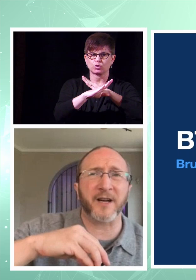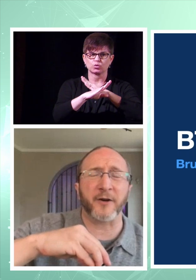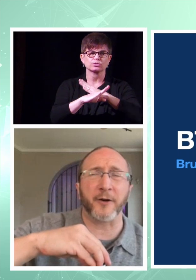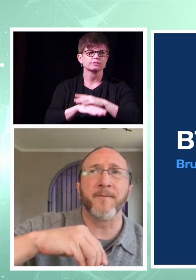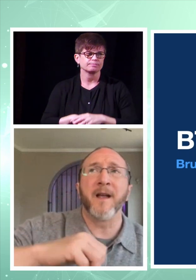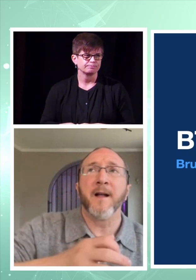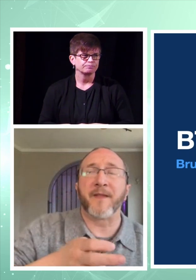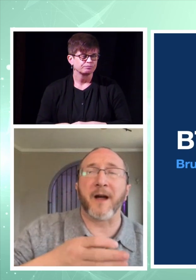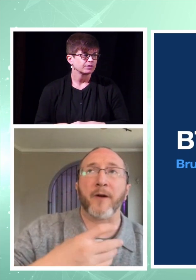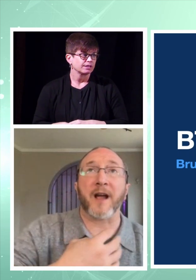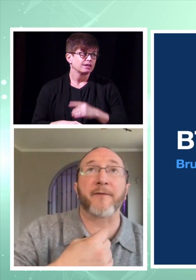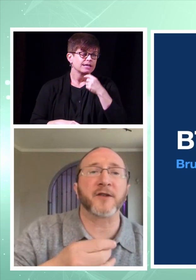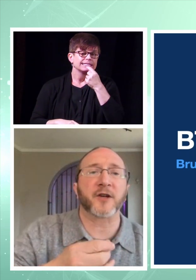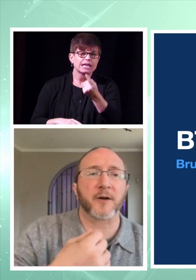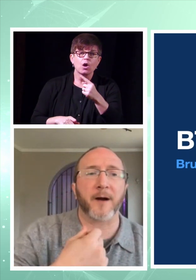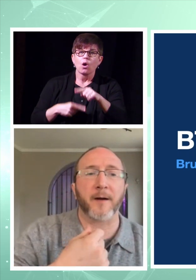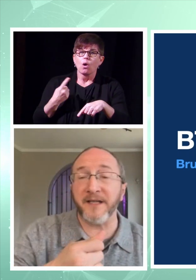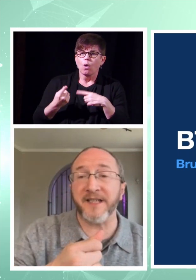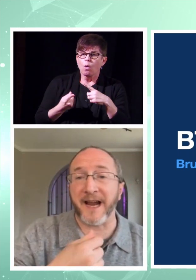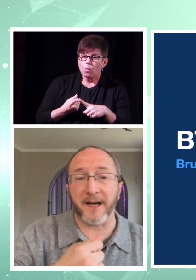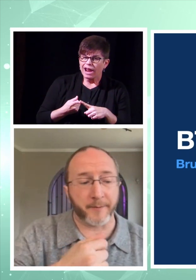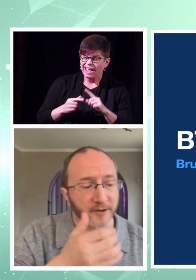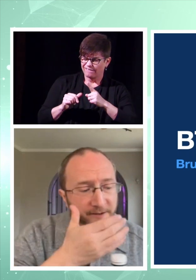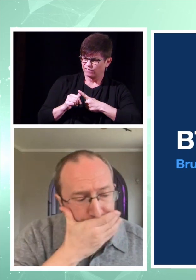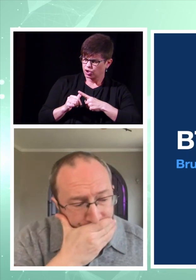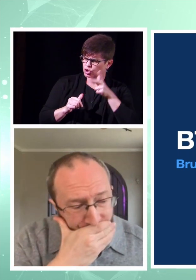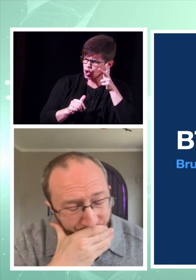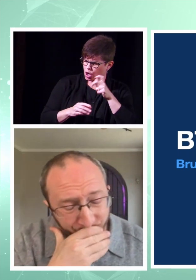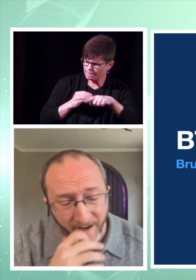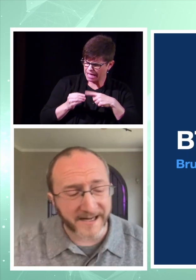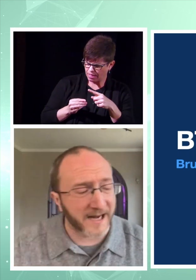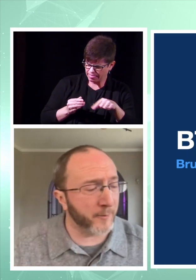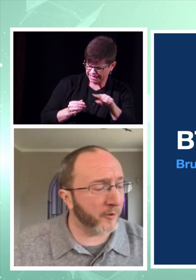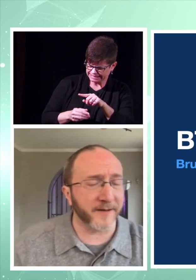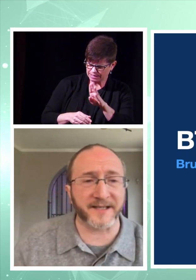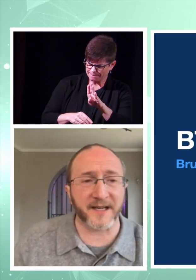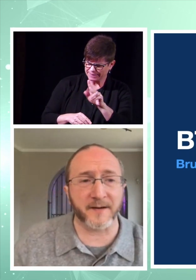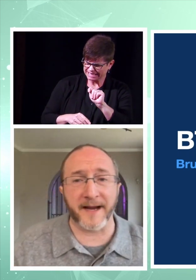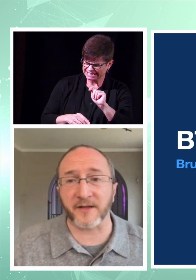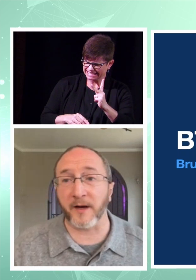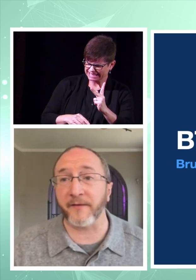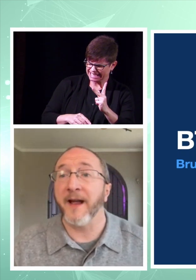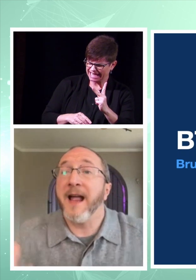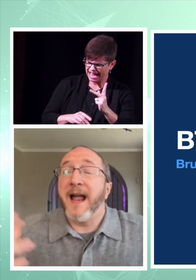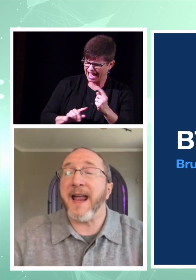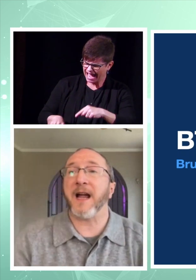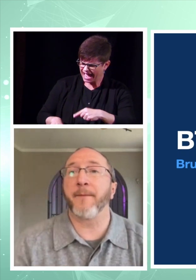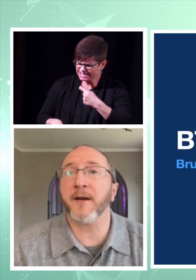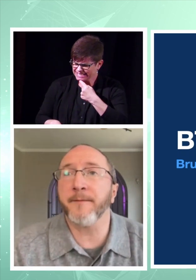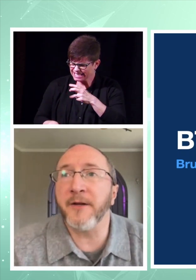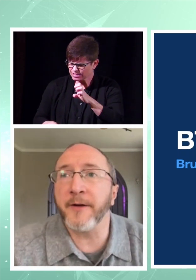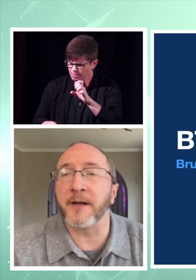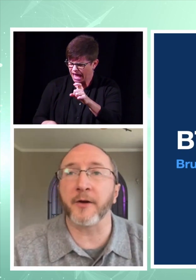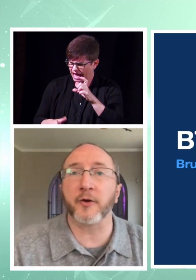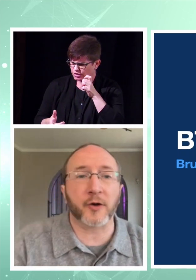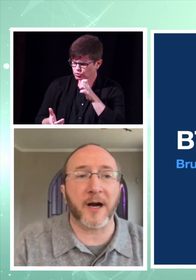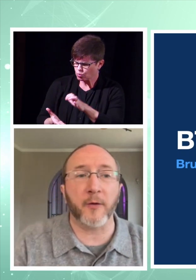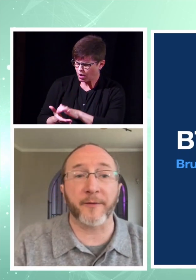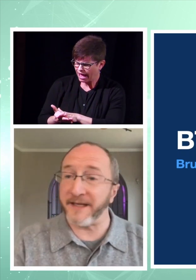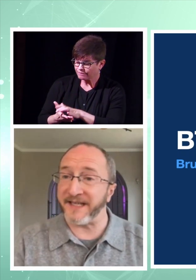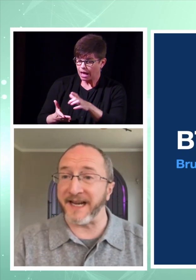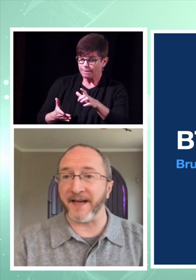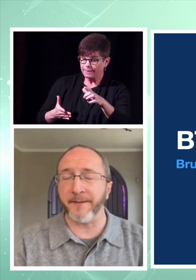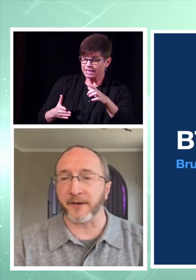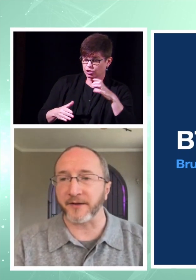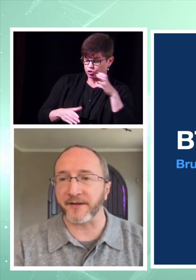Now, I have to tell you that when I first heard about BTK inhibitors, I came home and I said to my ex-wife, hey, I'm going to be doing a clinical trial